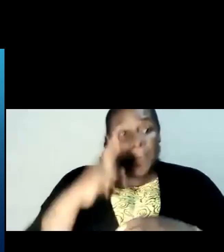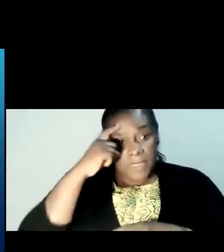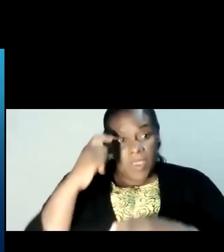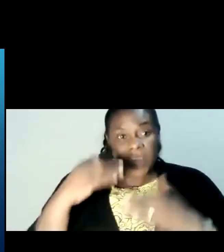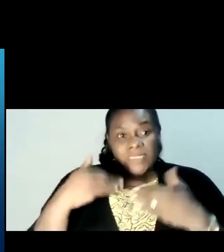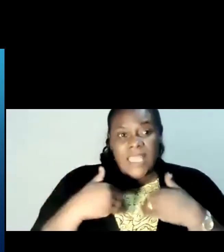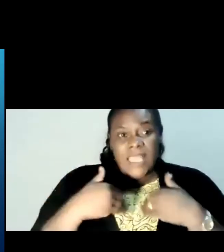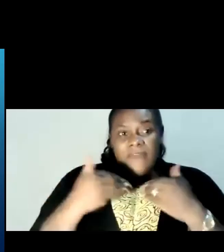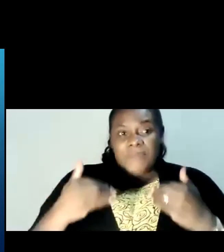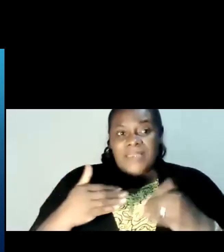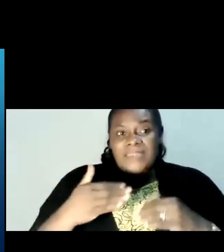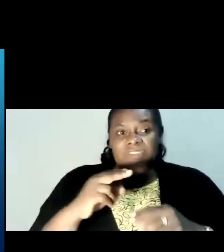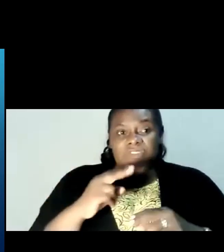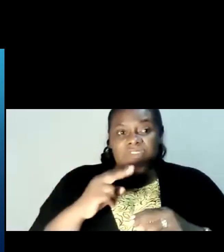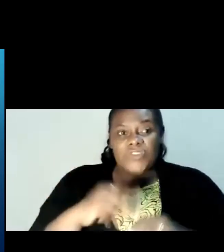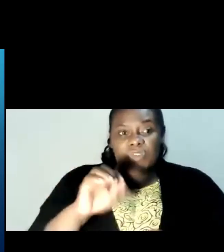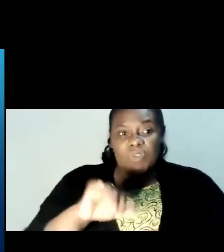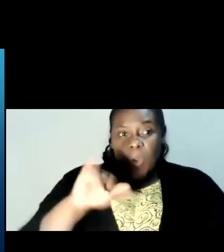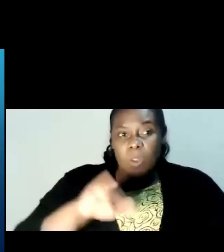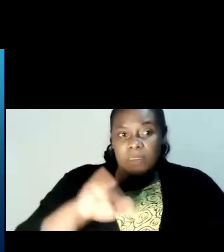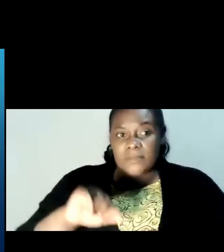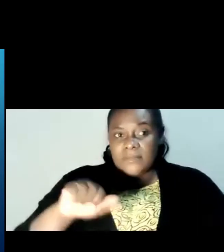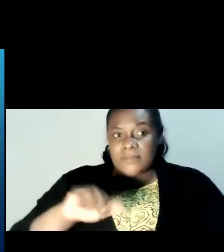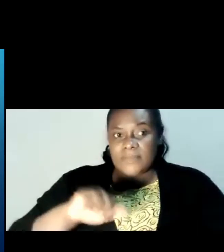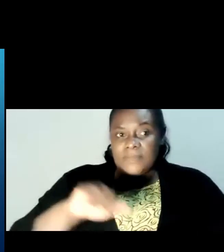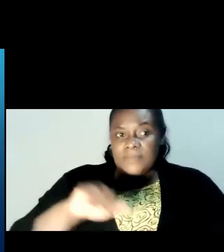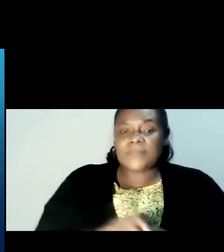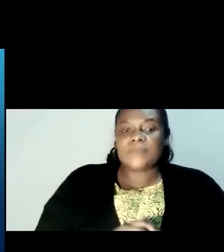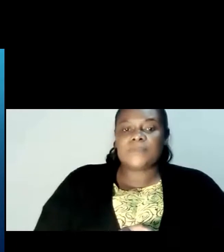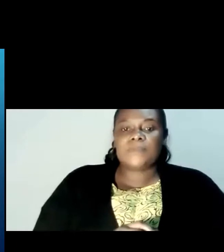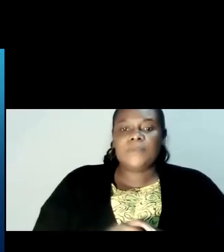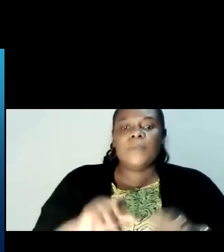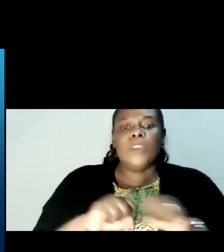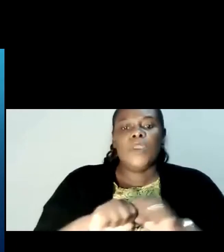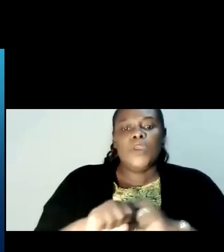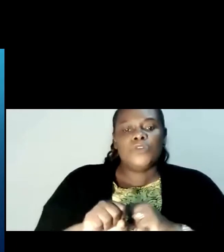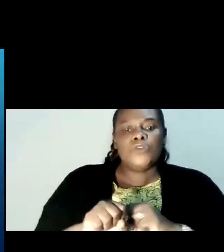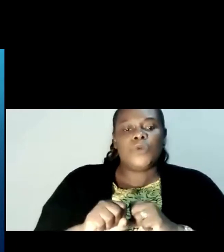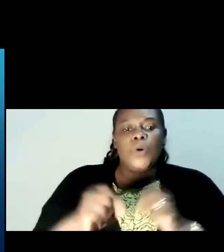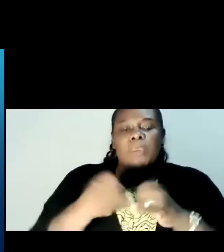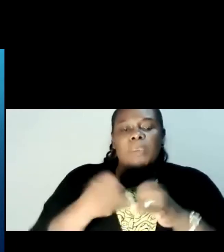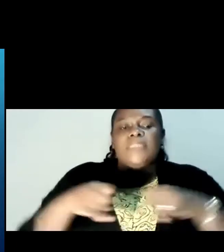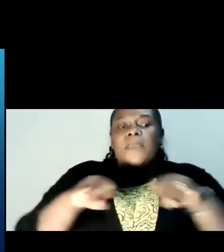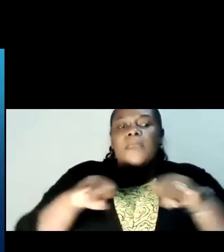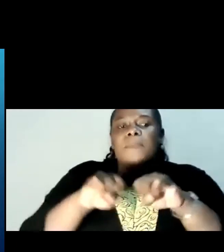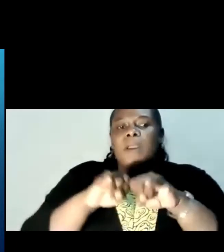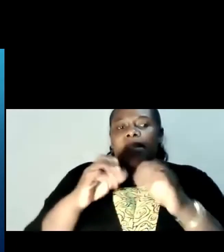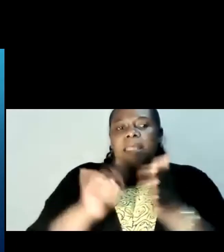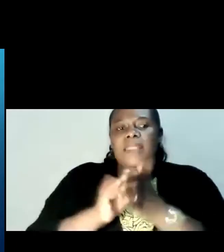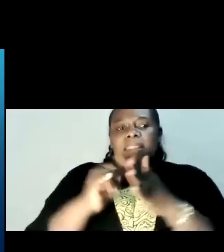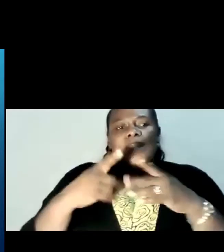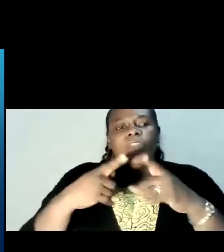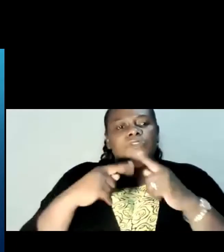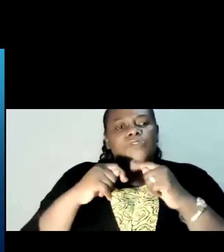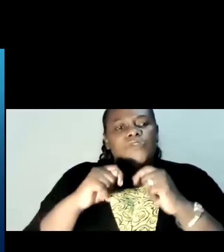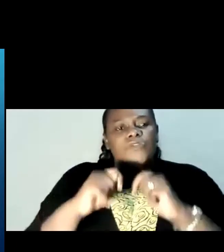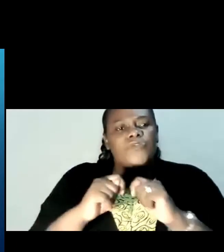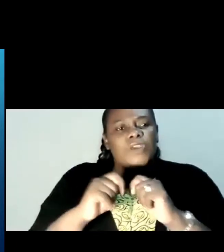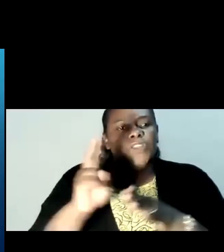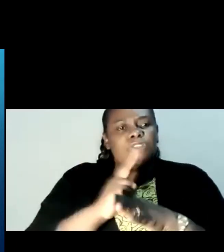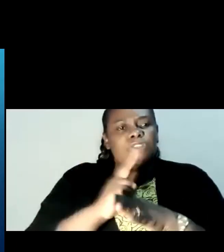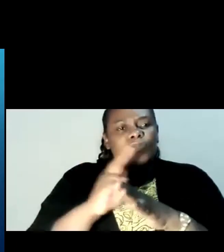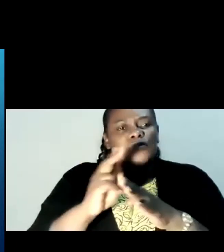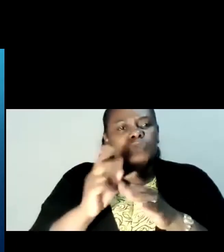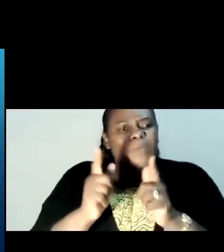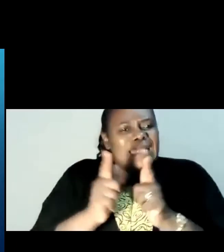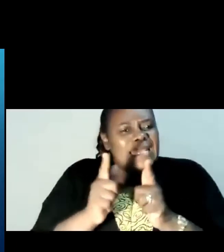about later. And so it's important to try to keep these things to a minimum, use them as little as